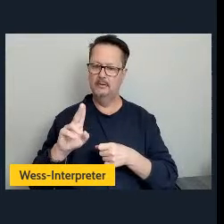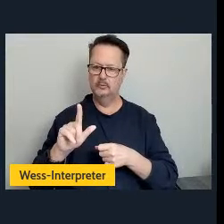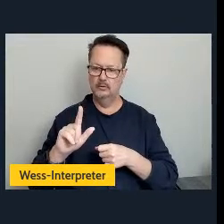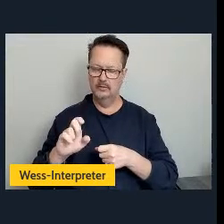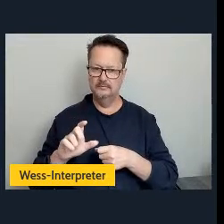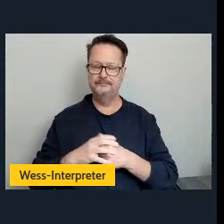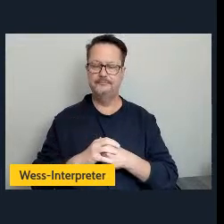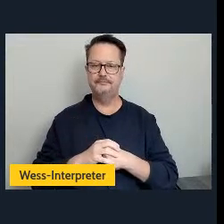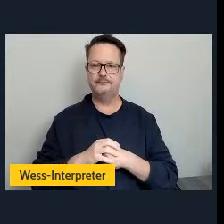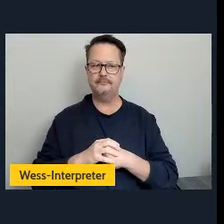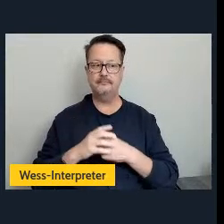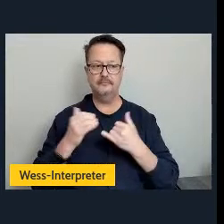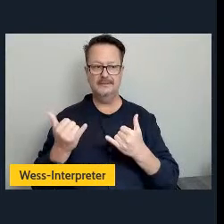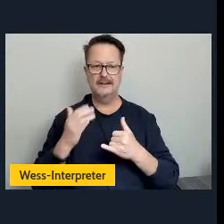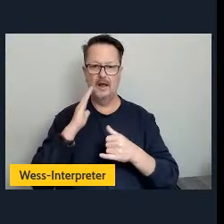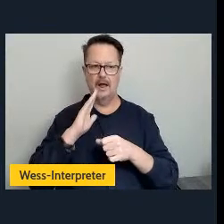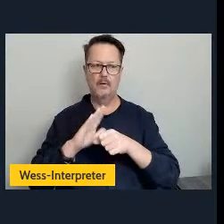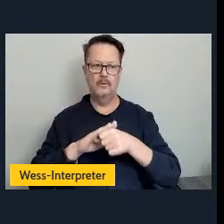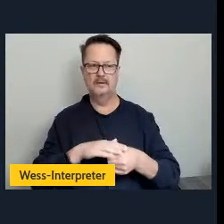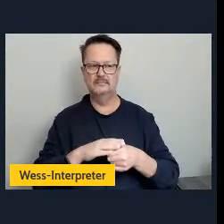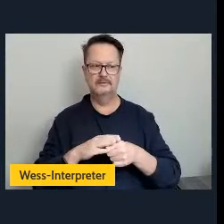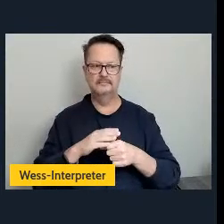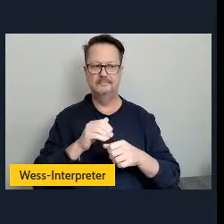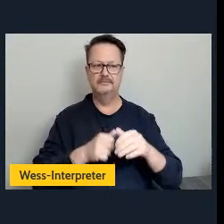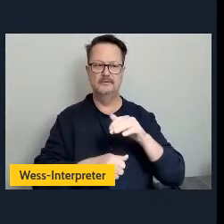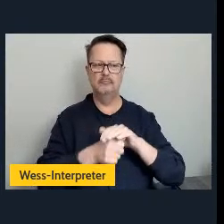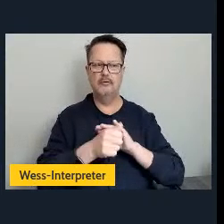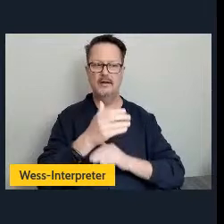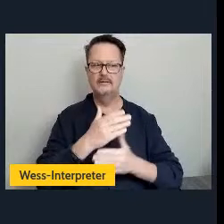And now I'm going to suppress some of these rules.